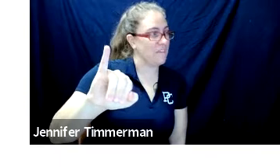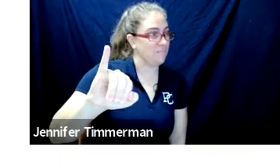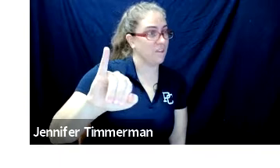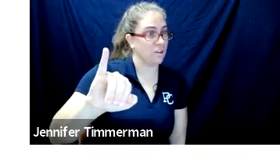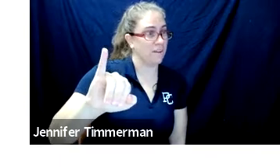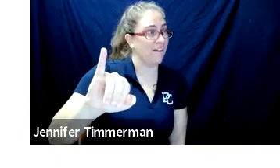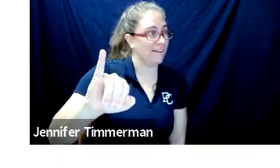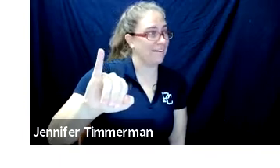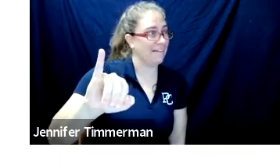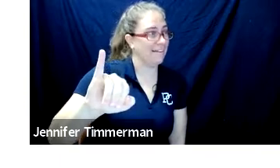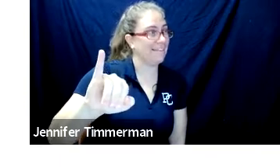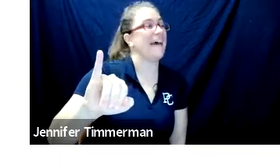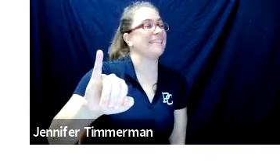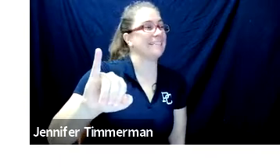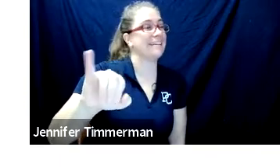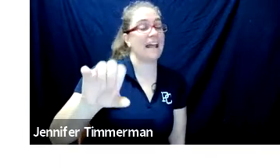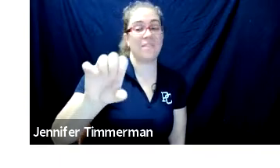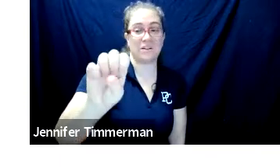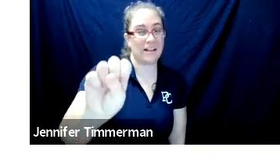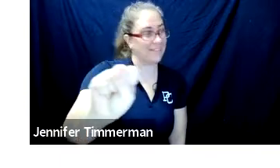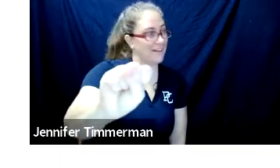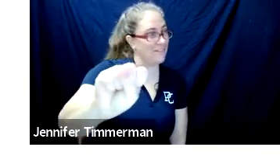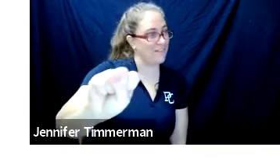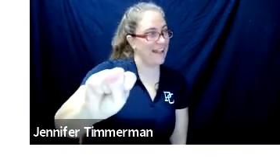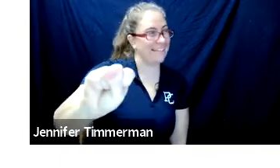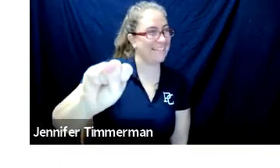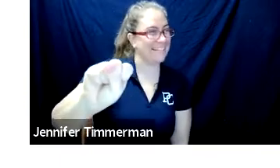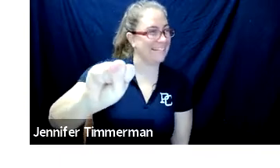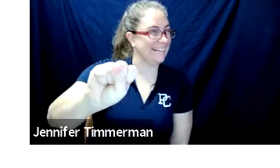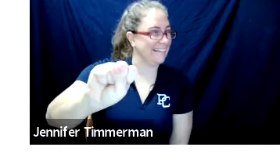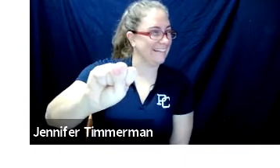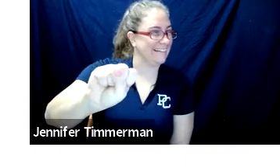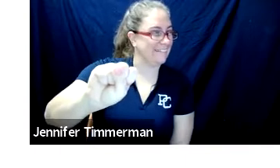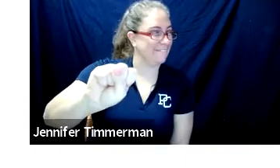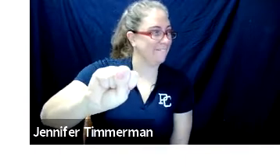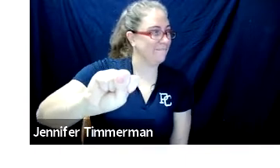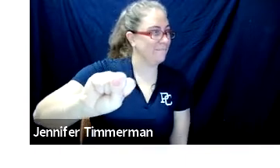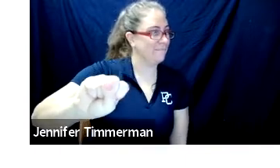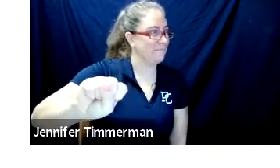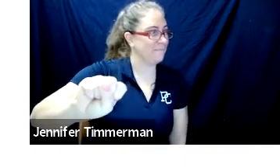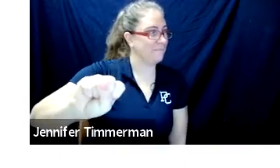A pinky finger can be hard. Yes, good. And then cross-eyed over for S.